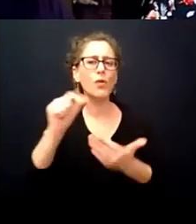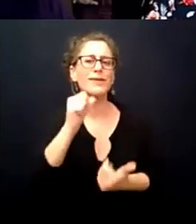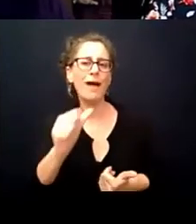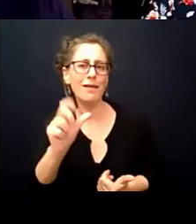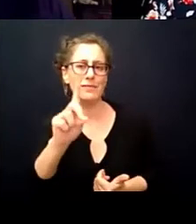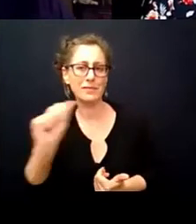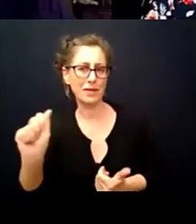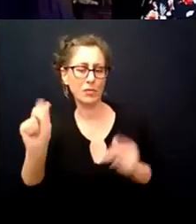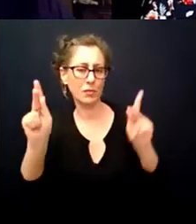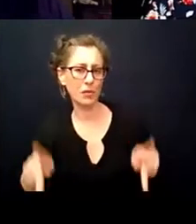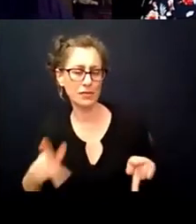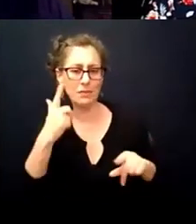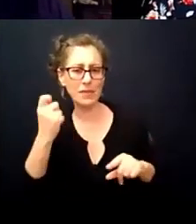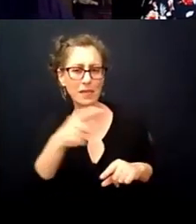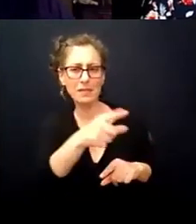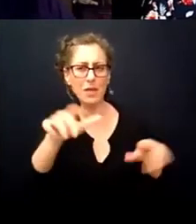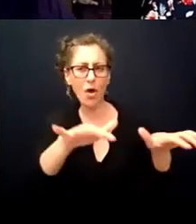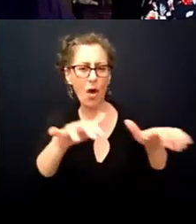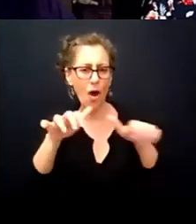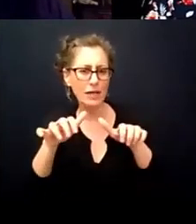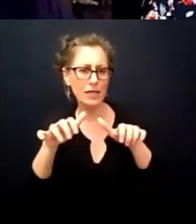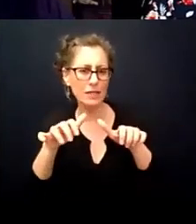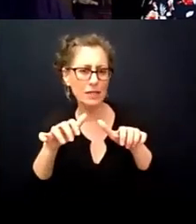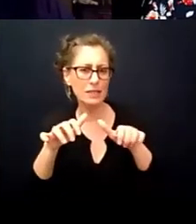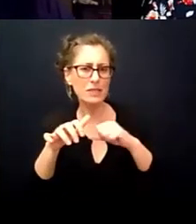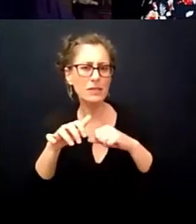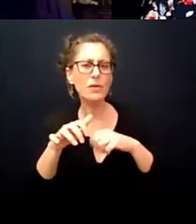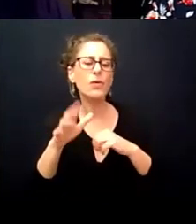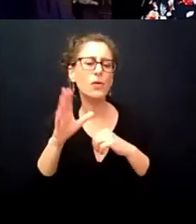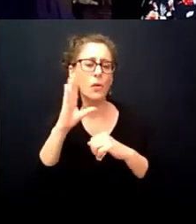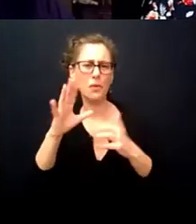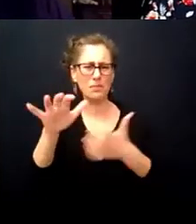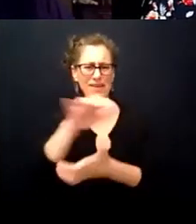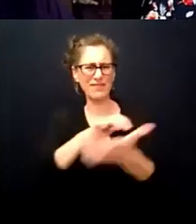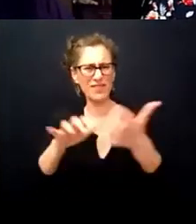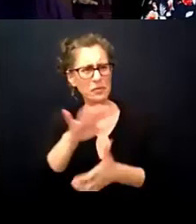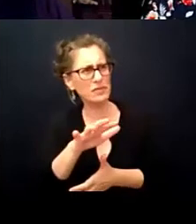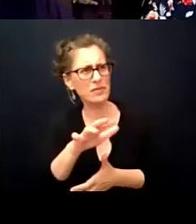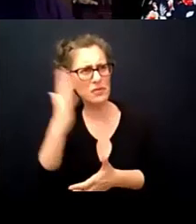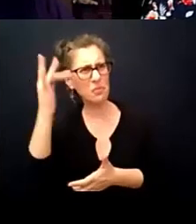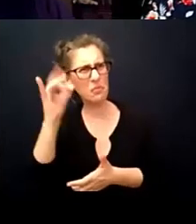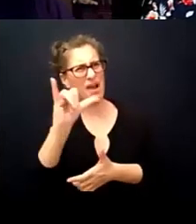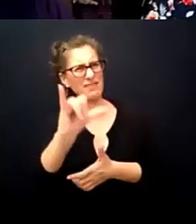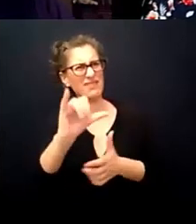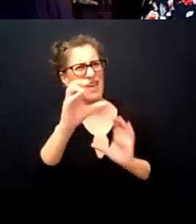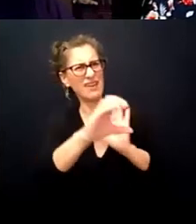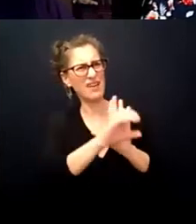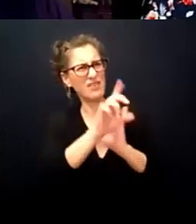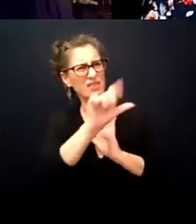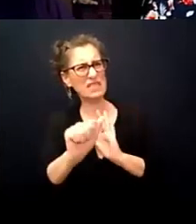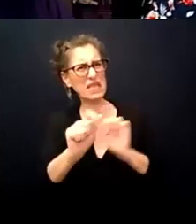person, because the audience would be confused. The audience would want to know why that character is disabled.